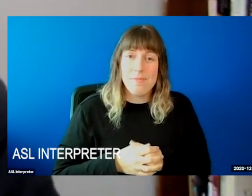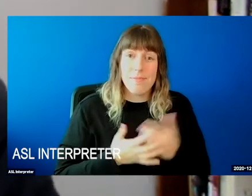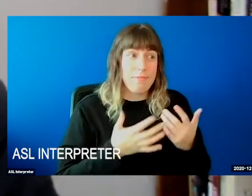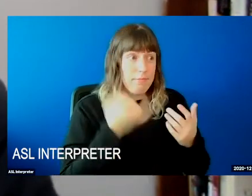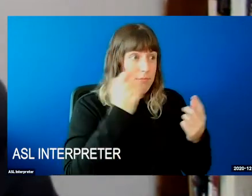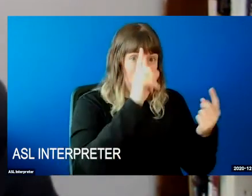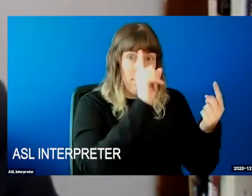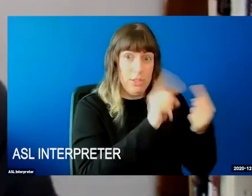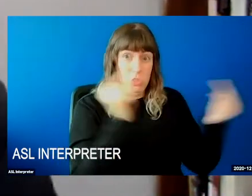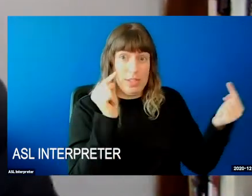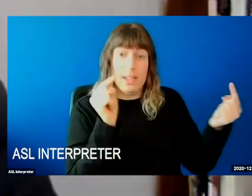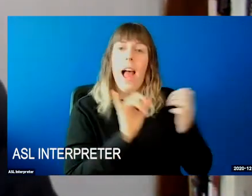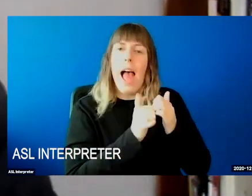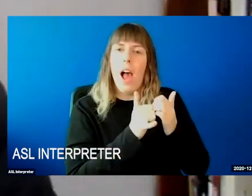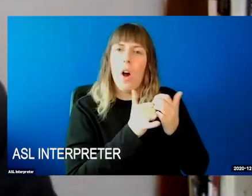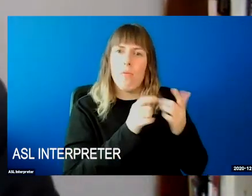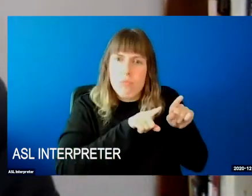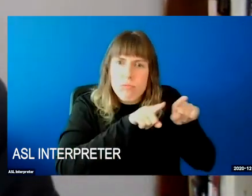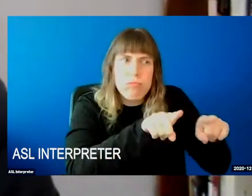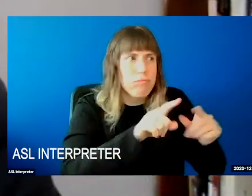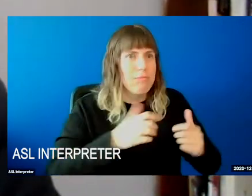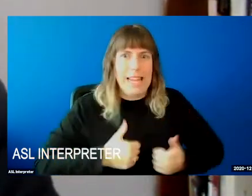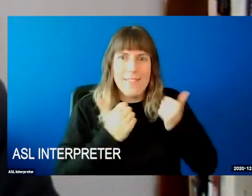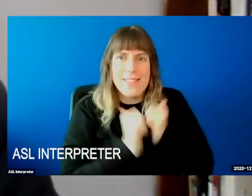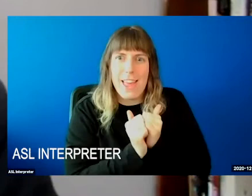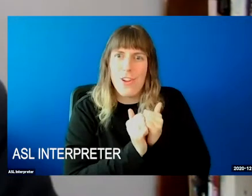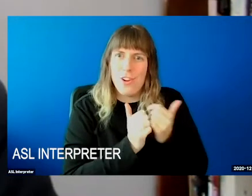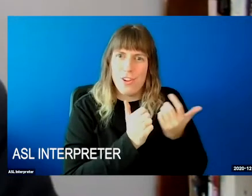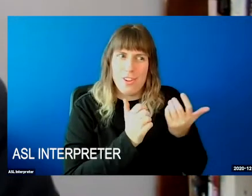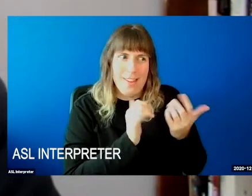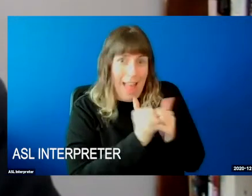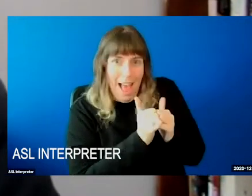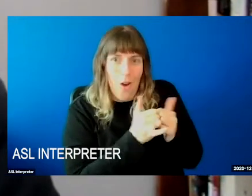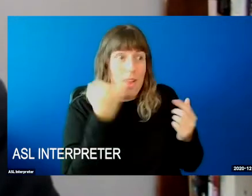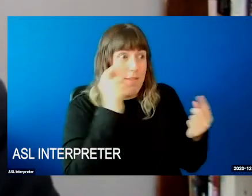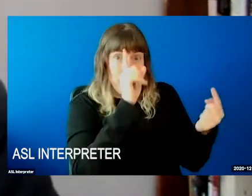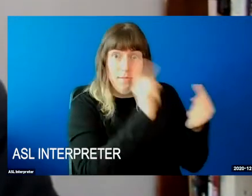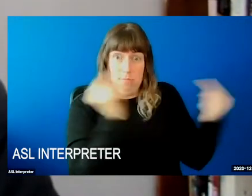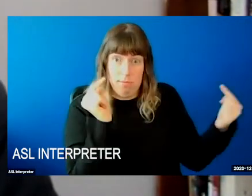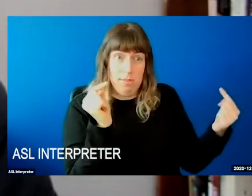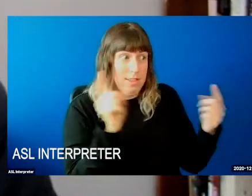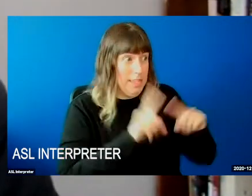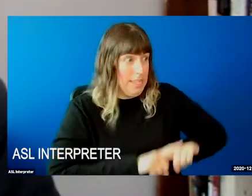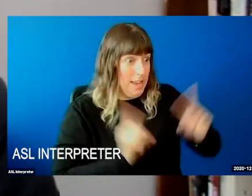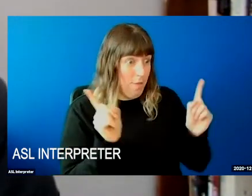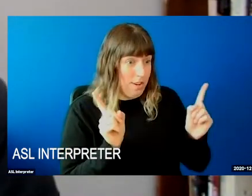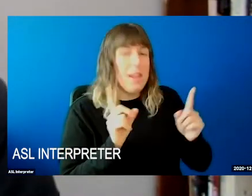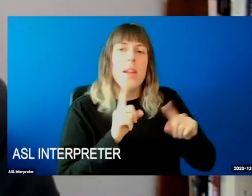we find a way of living together, co-vivencia? How can we find a way of living together in spite of our differences?